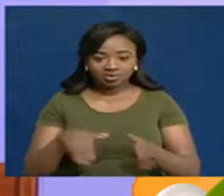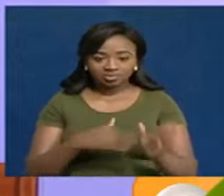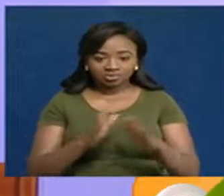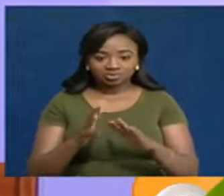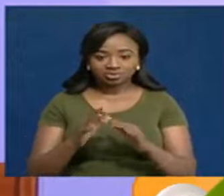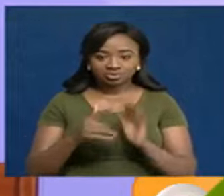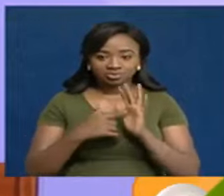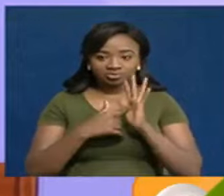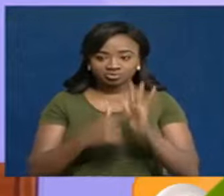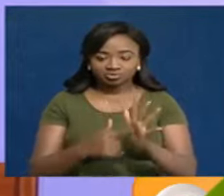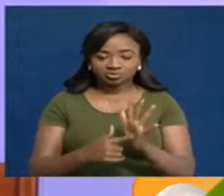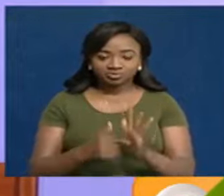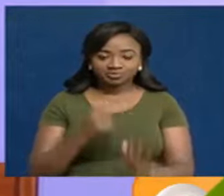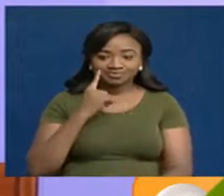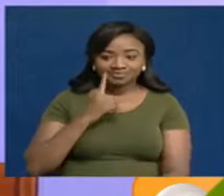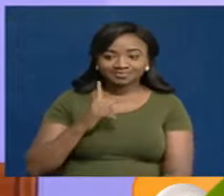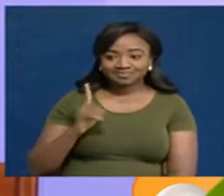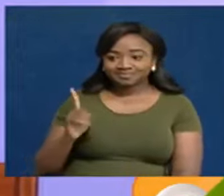authentic